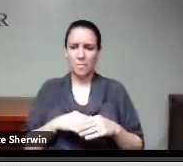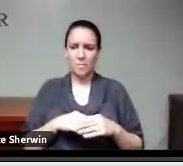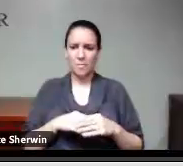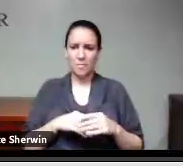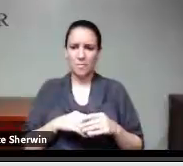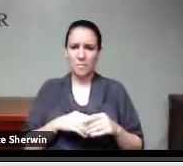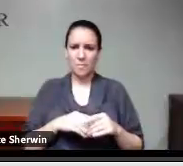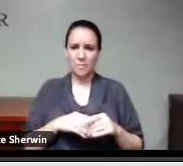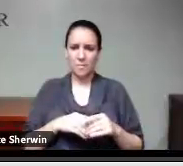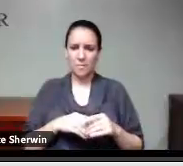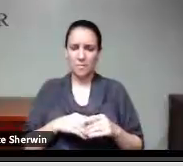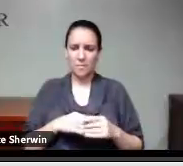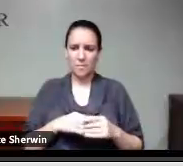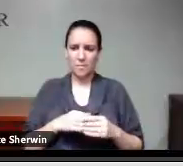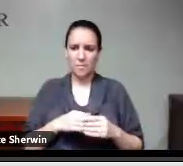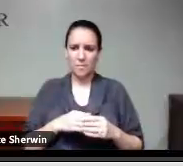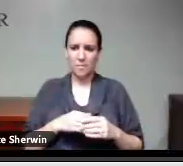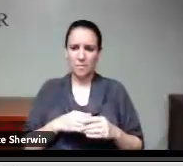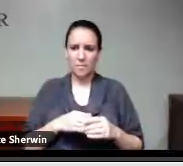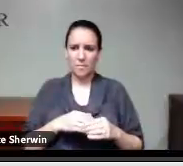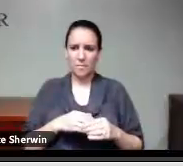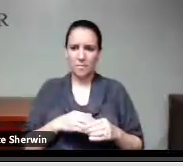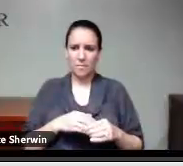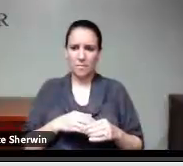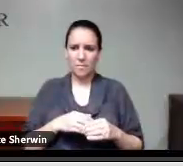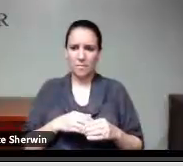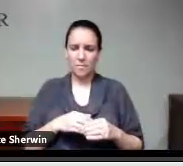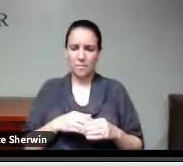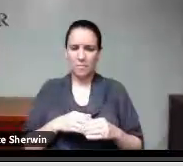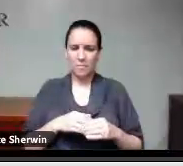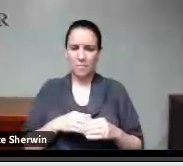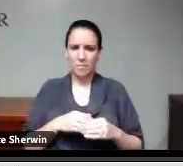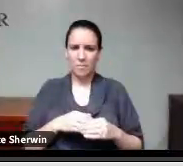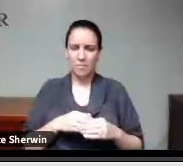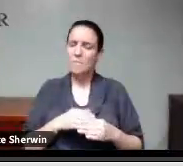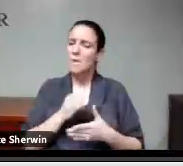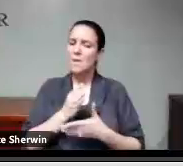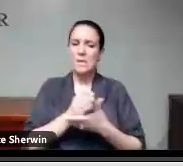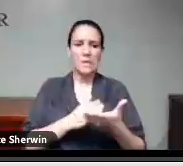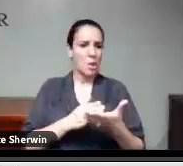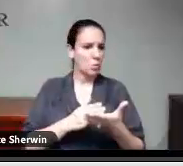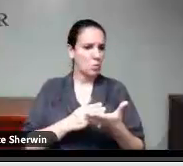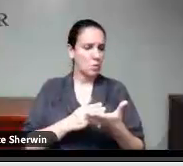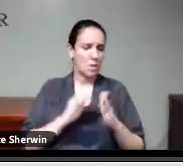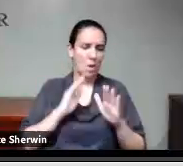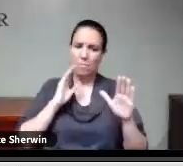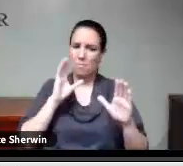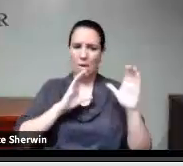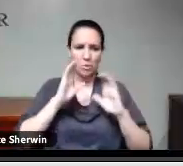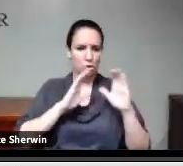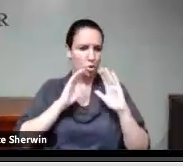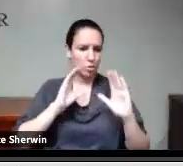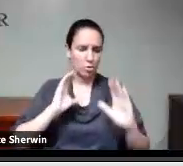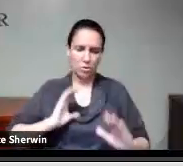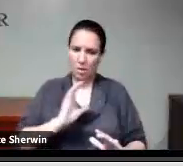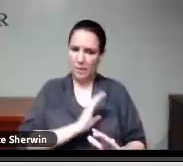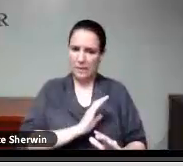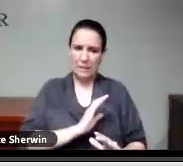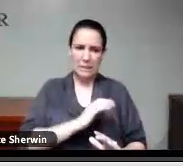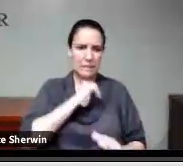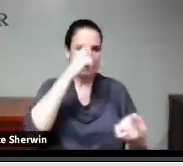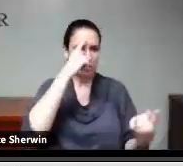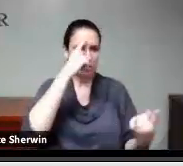understand or aren't on the same page about the diversity goals that your library is aspiring towards. So making sure that